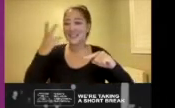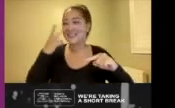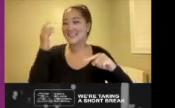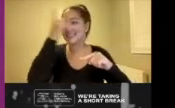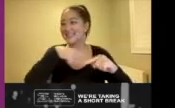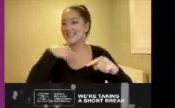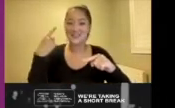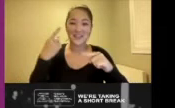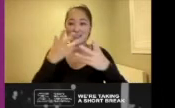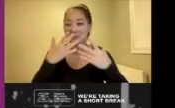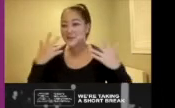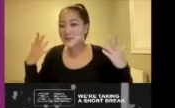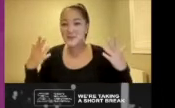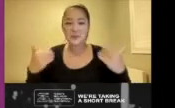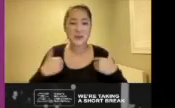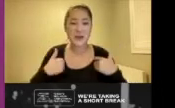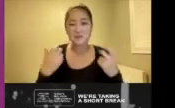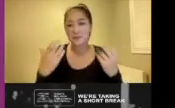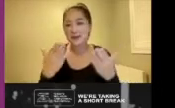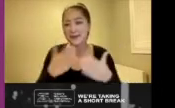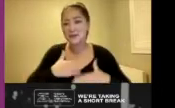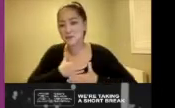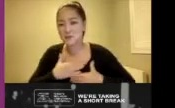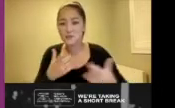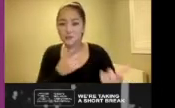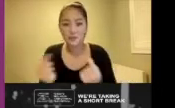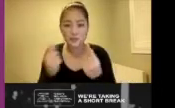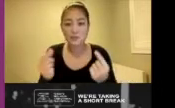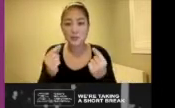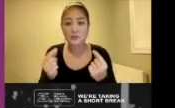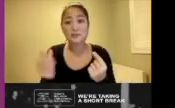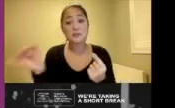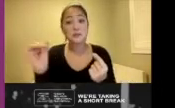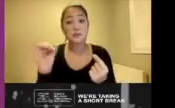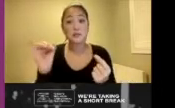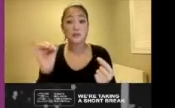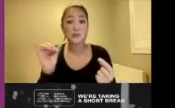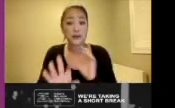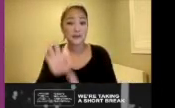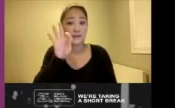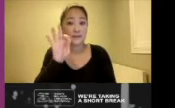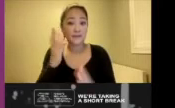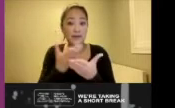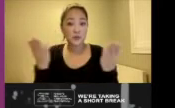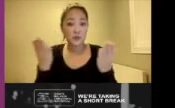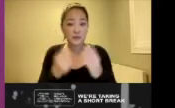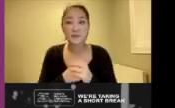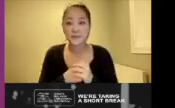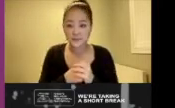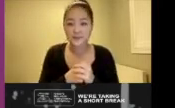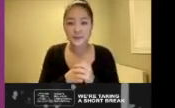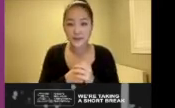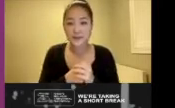lots of fun things to do. And what they discover is that something's not